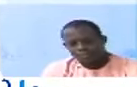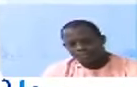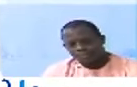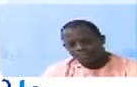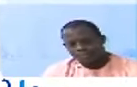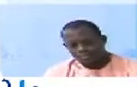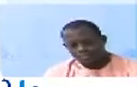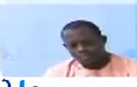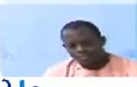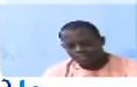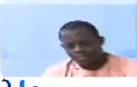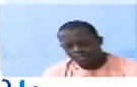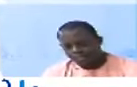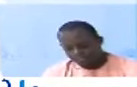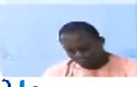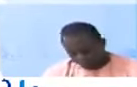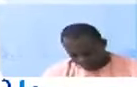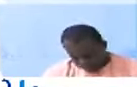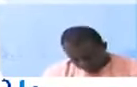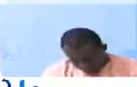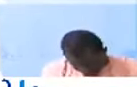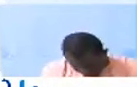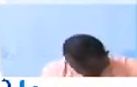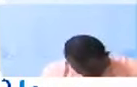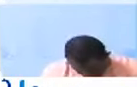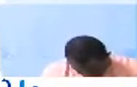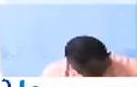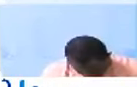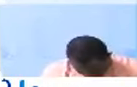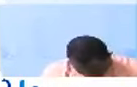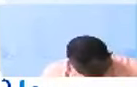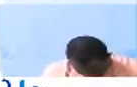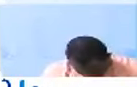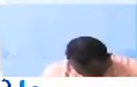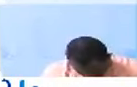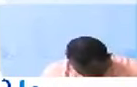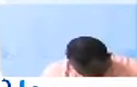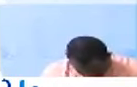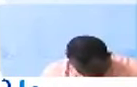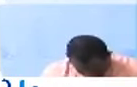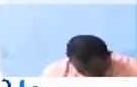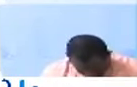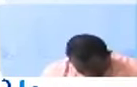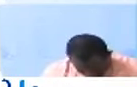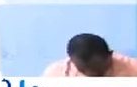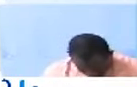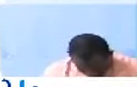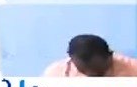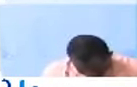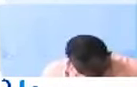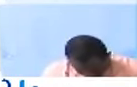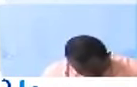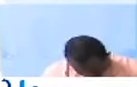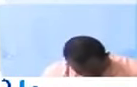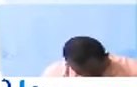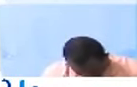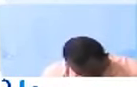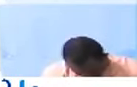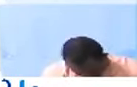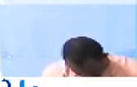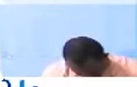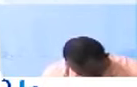alonko hadamadungu manyana ikela kakenyo hadamadungu la. Mwolu ketale, adun silang nyimbu bakarba memba ala